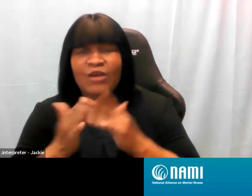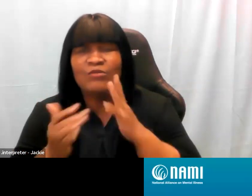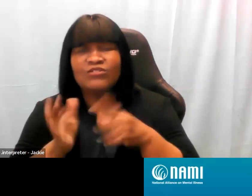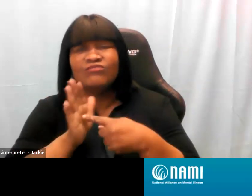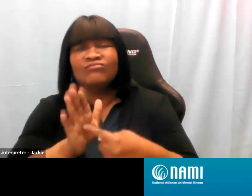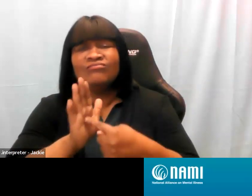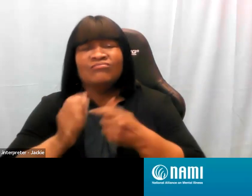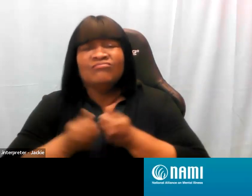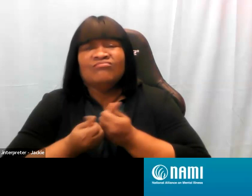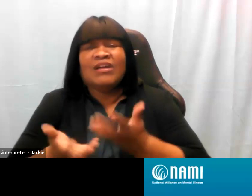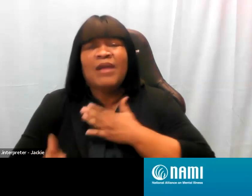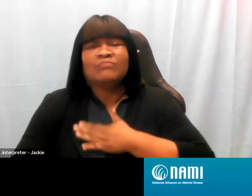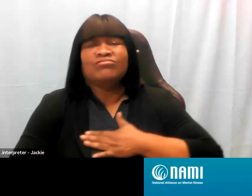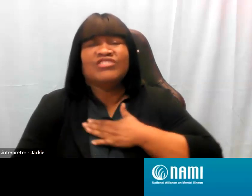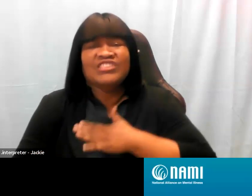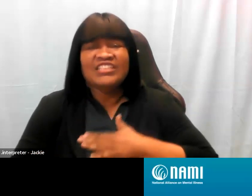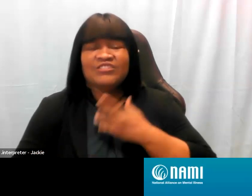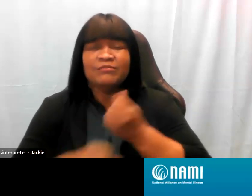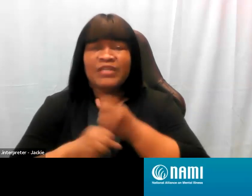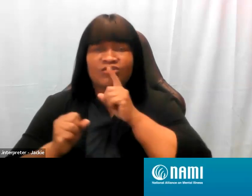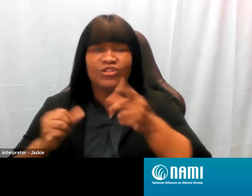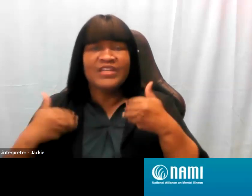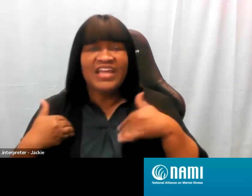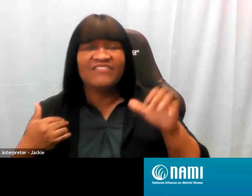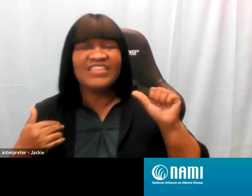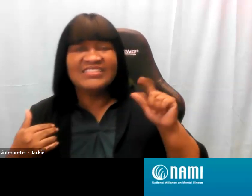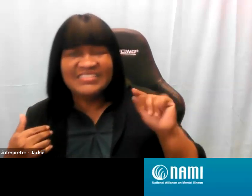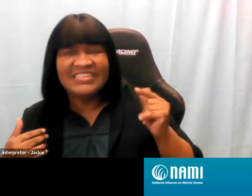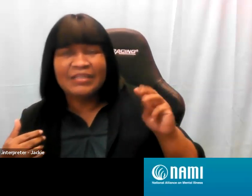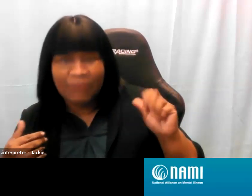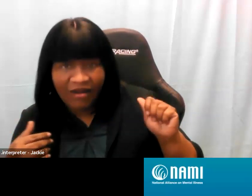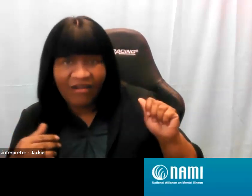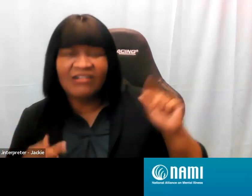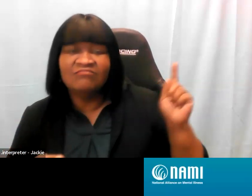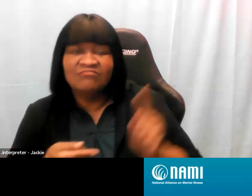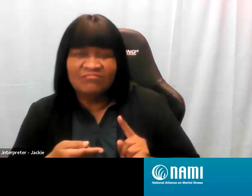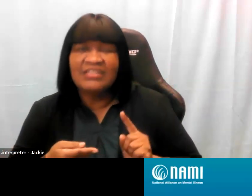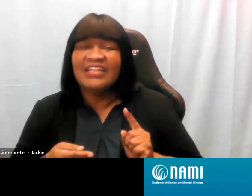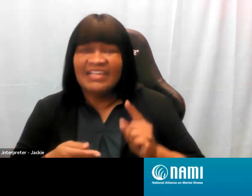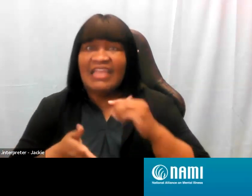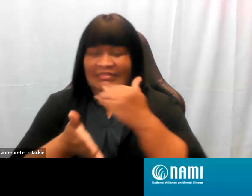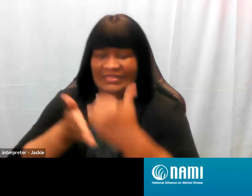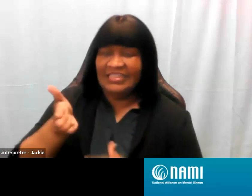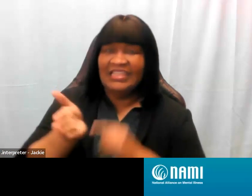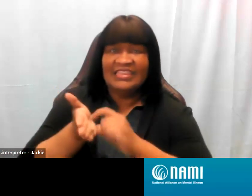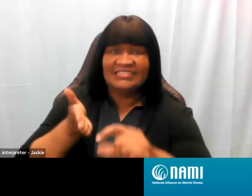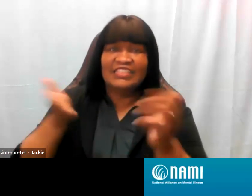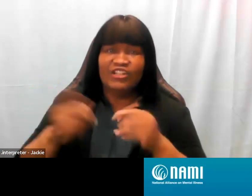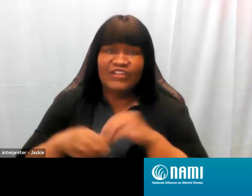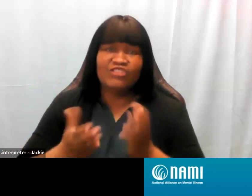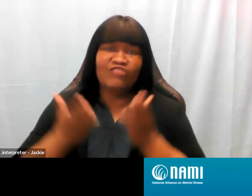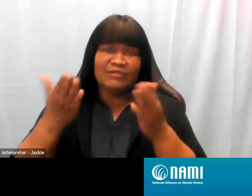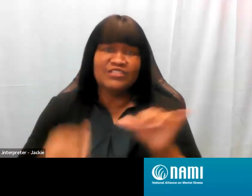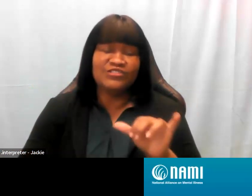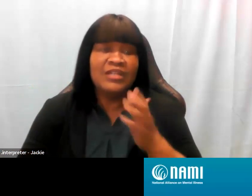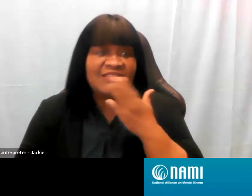my appreciation for making sure that we have stigma in this list of recommendations. So thank you. Anna, thank you so